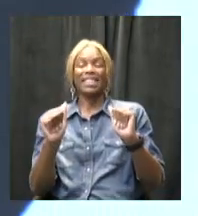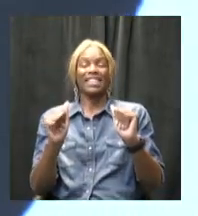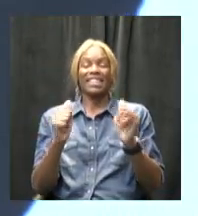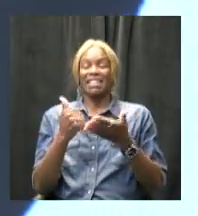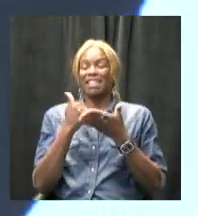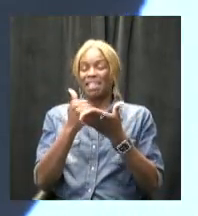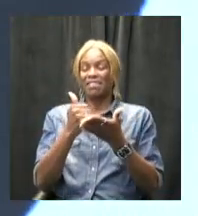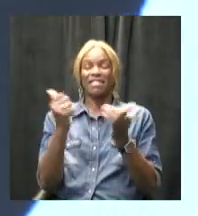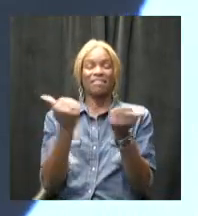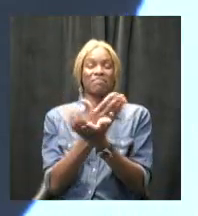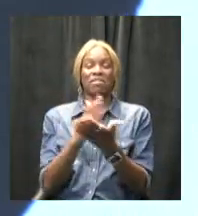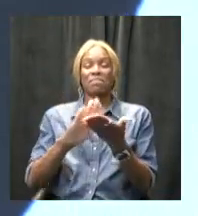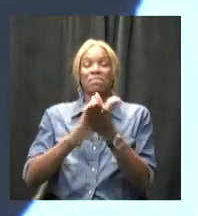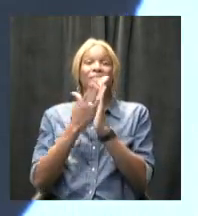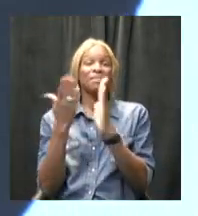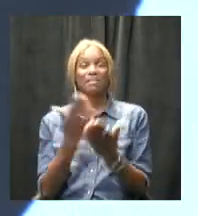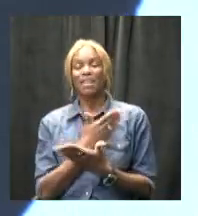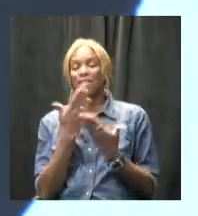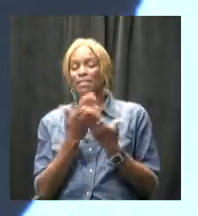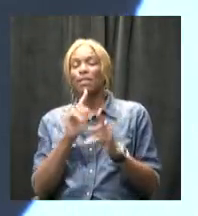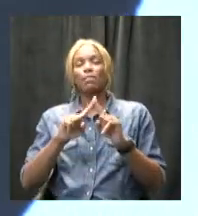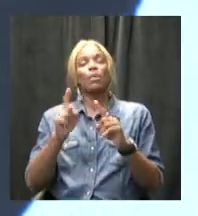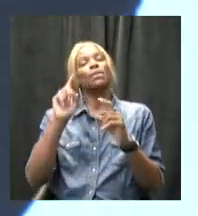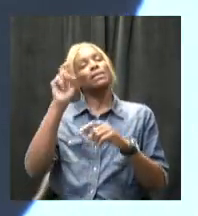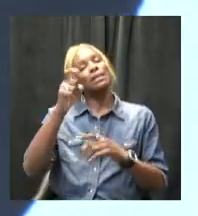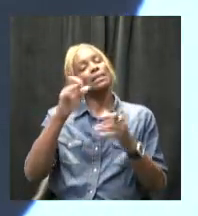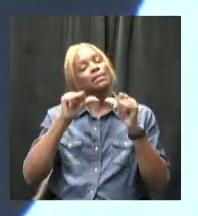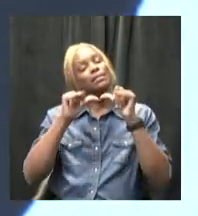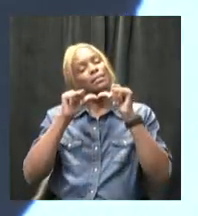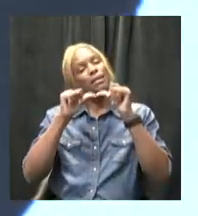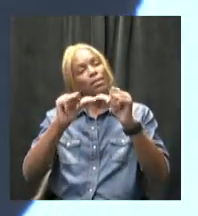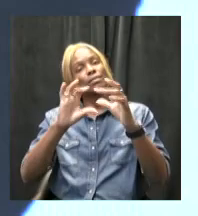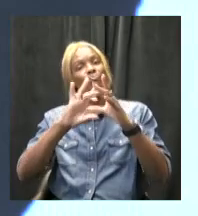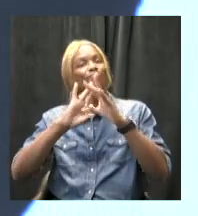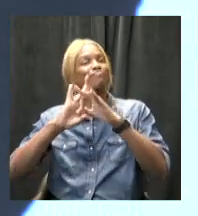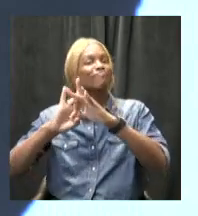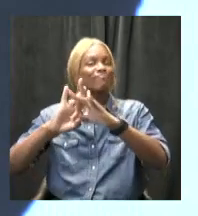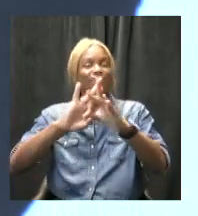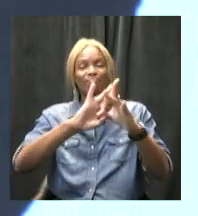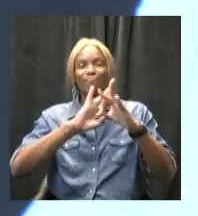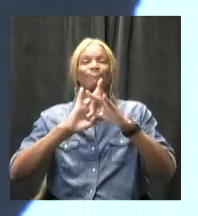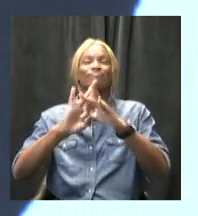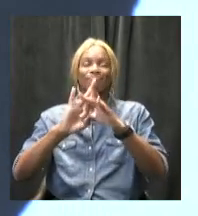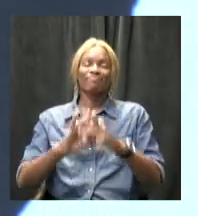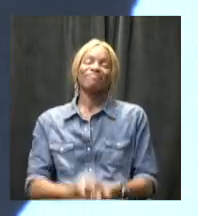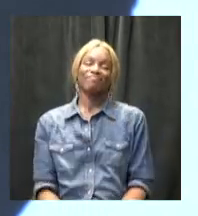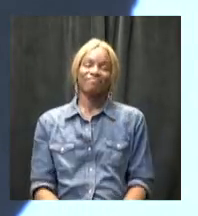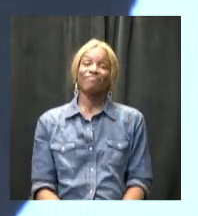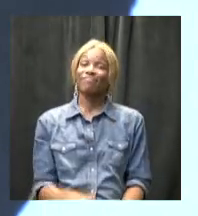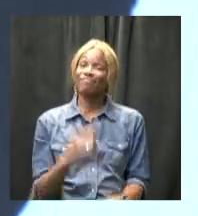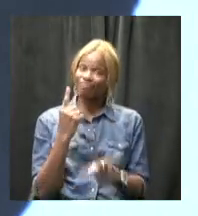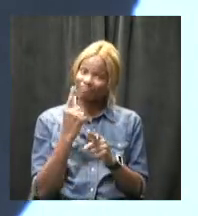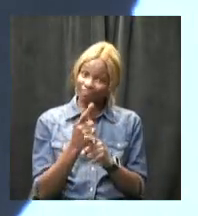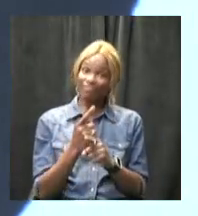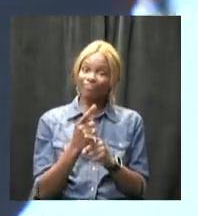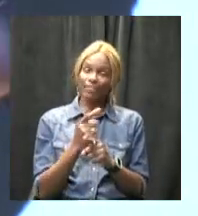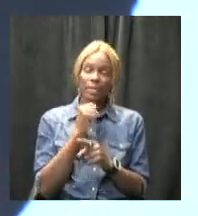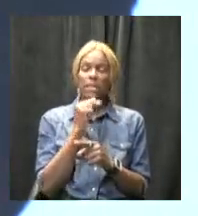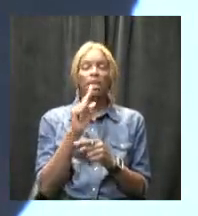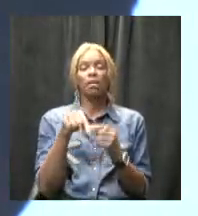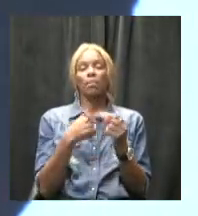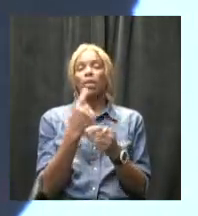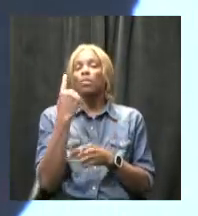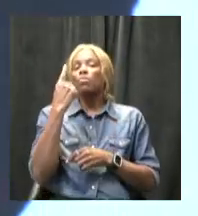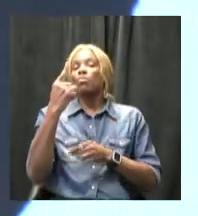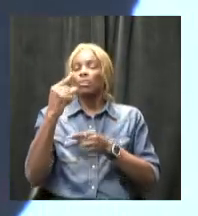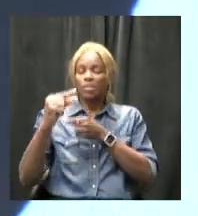but just think about this. We got to stay unified. We got to stay unified, right? It's not about one